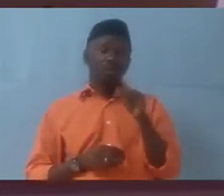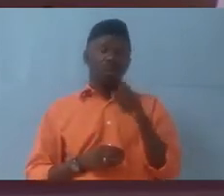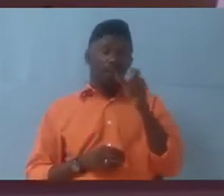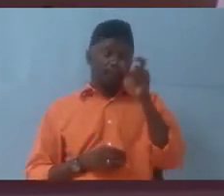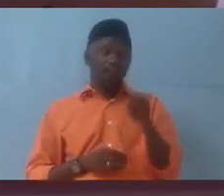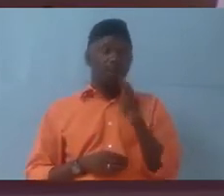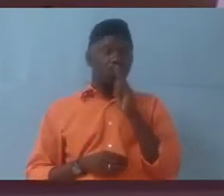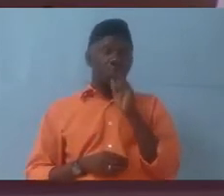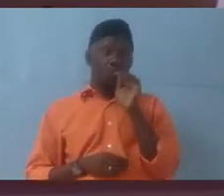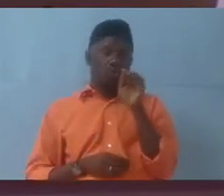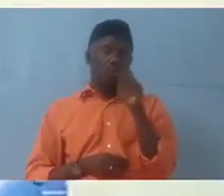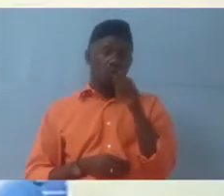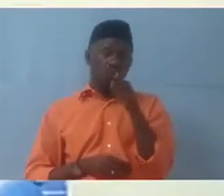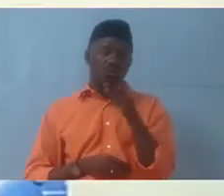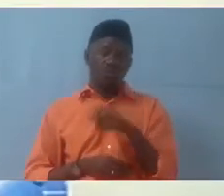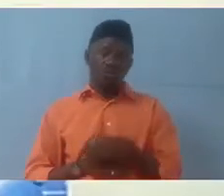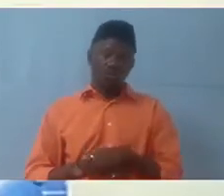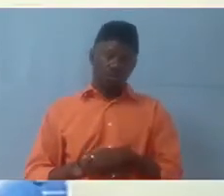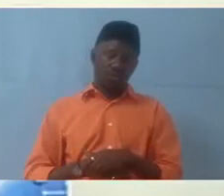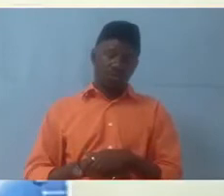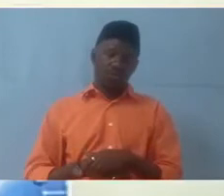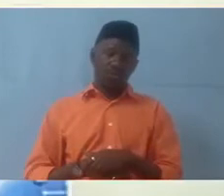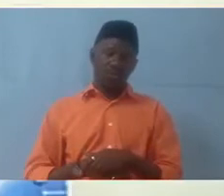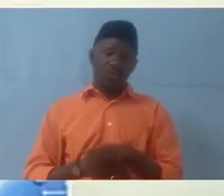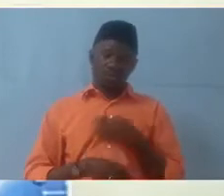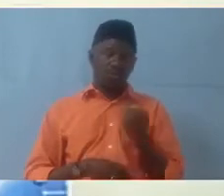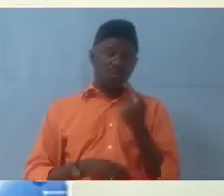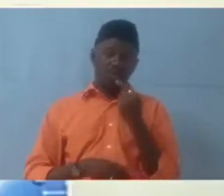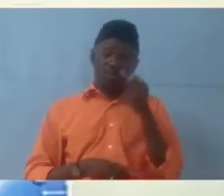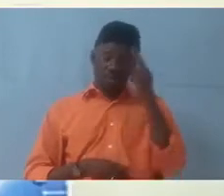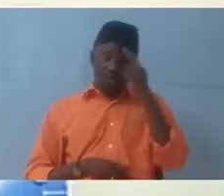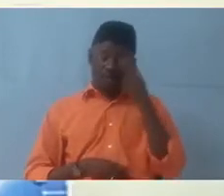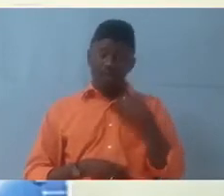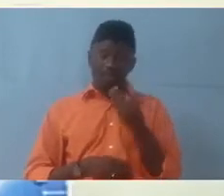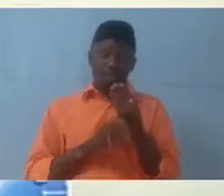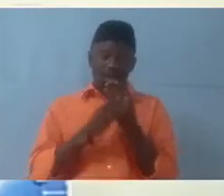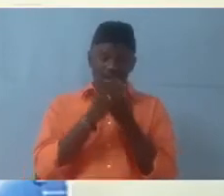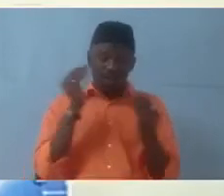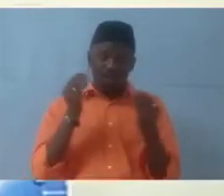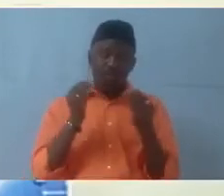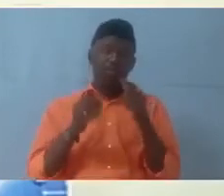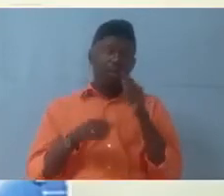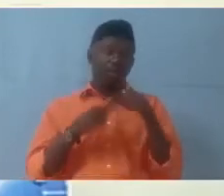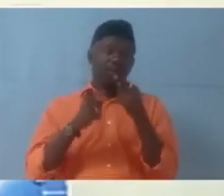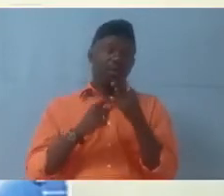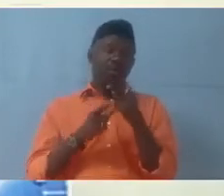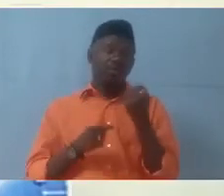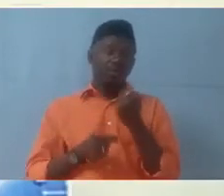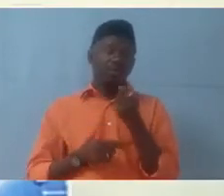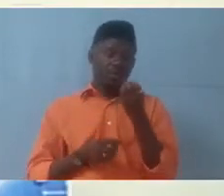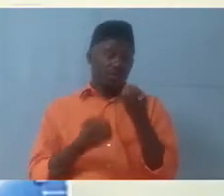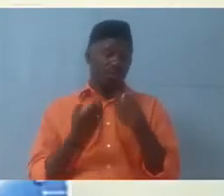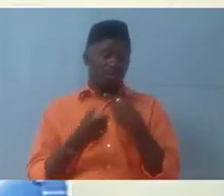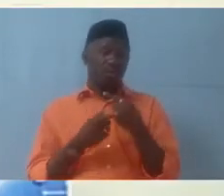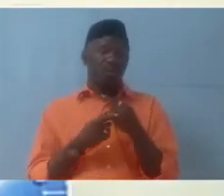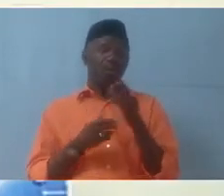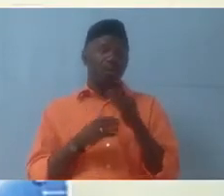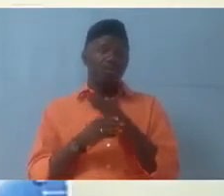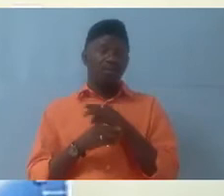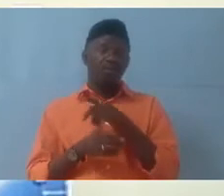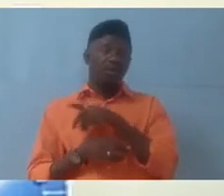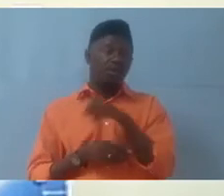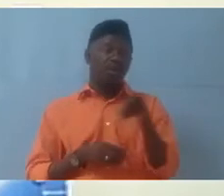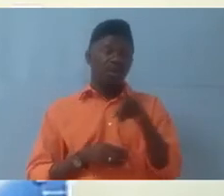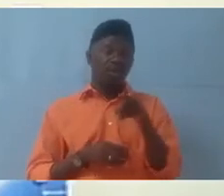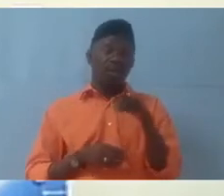o. That is the only reason why I escaped that, because he even told me that prior to them contacting